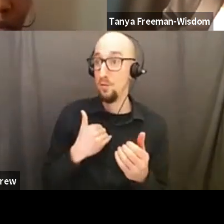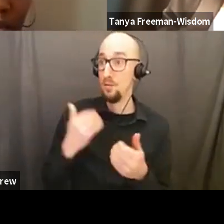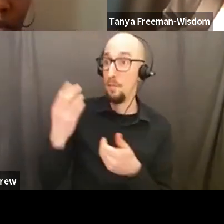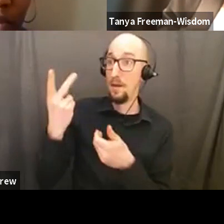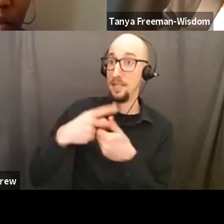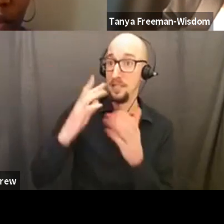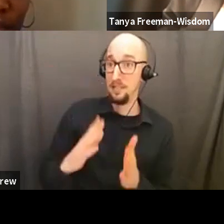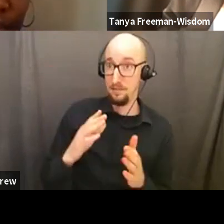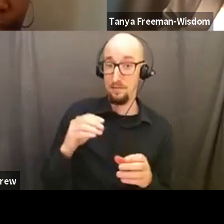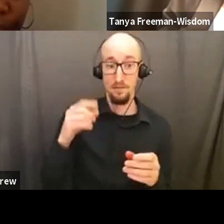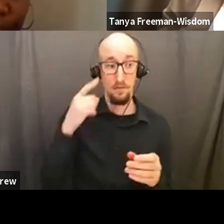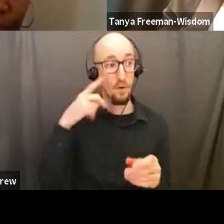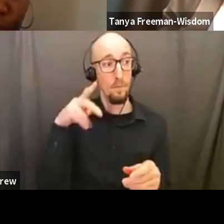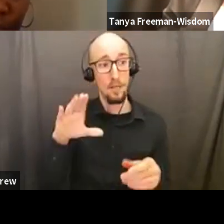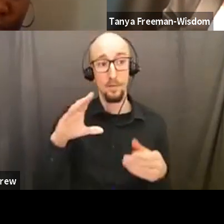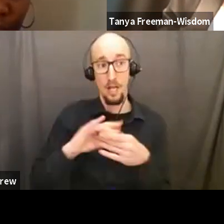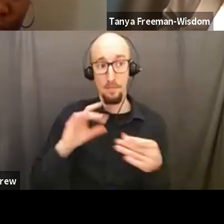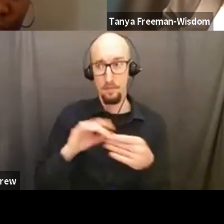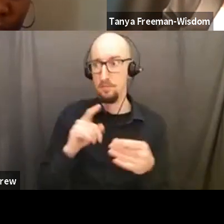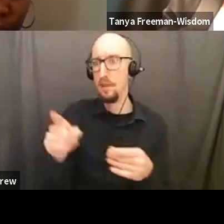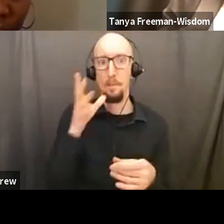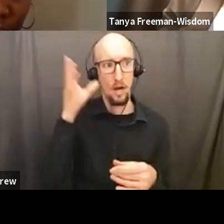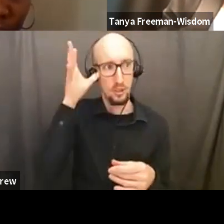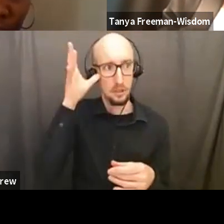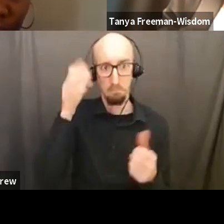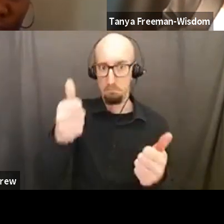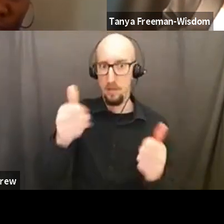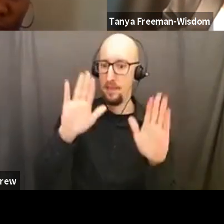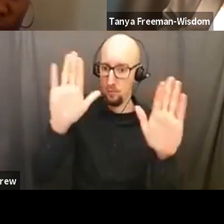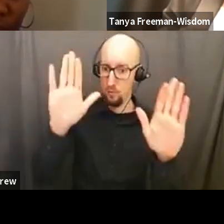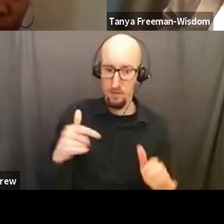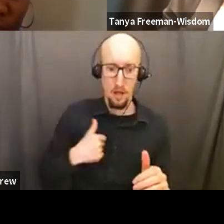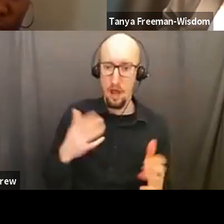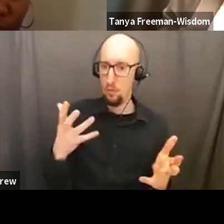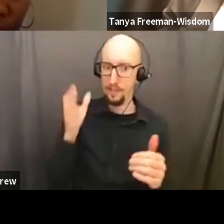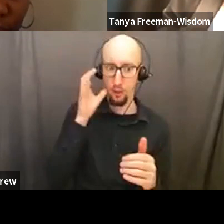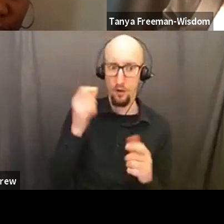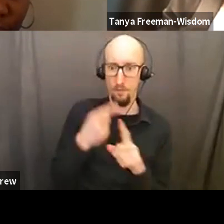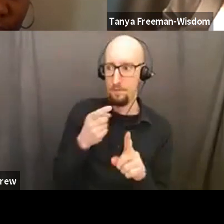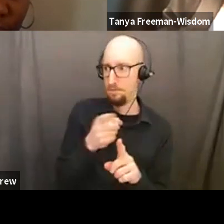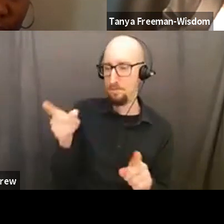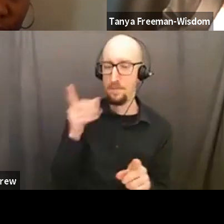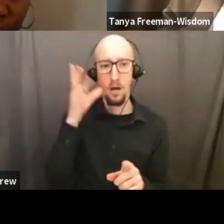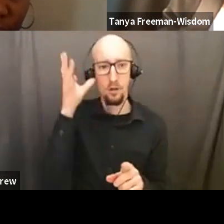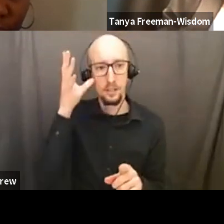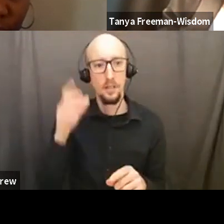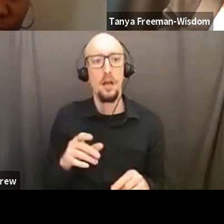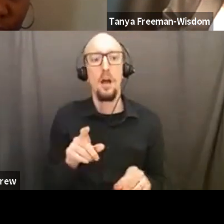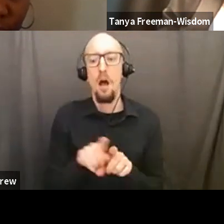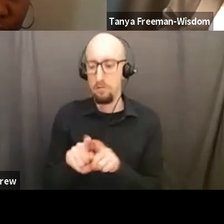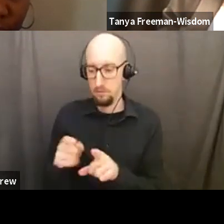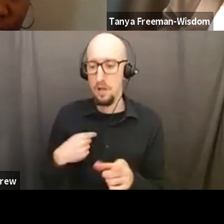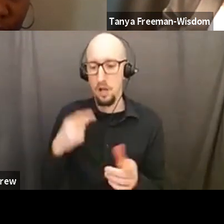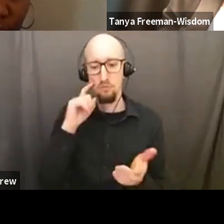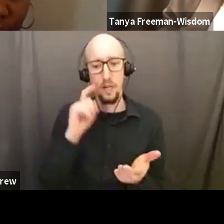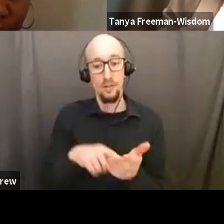public comments are parents, which is wonderful. And I love hearing from parents, but I do also recognize that